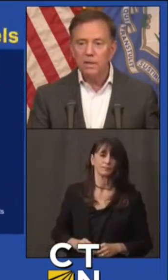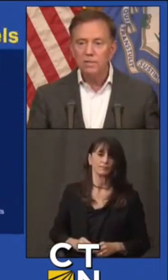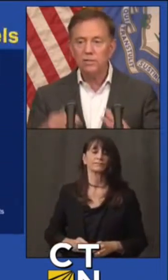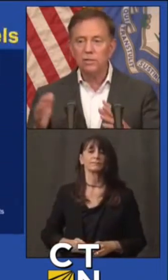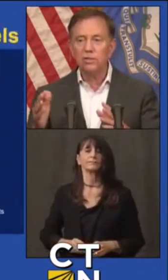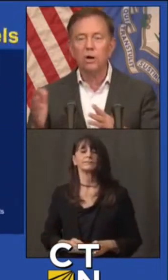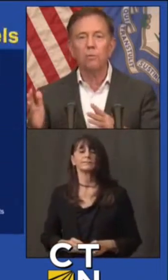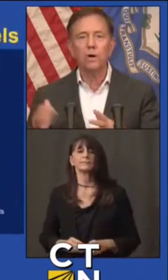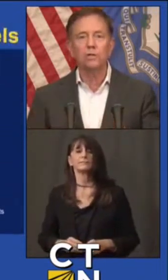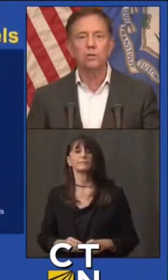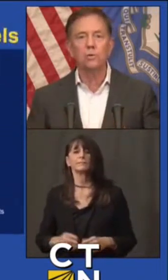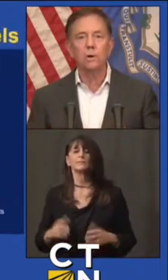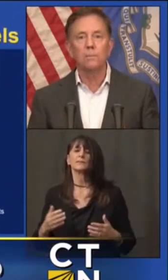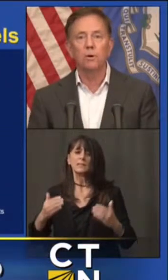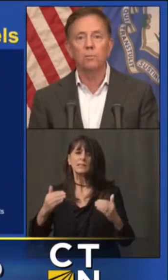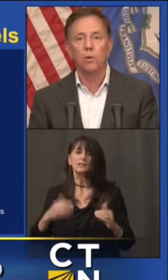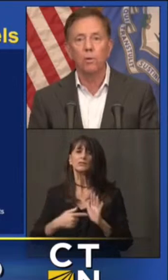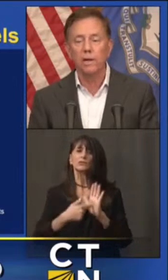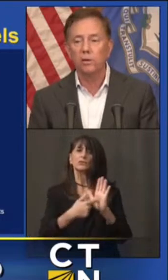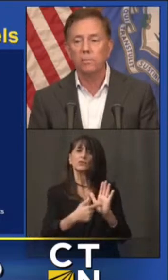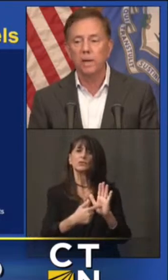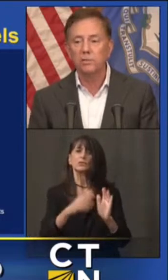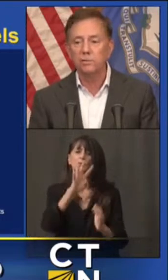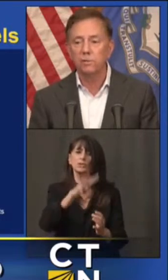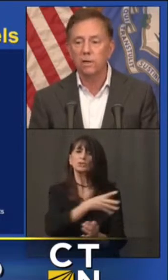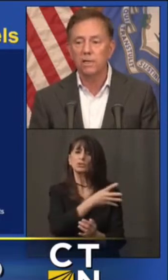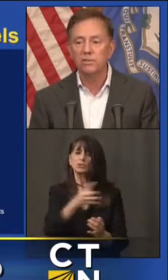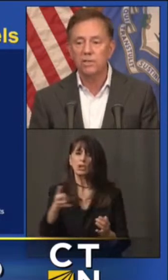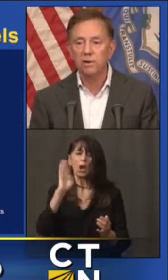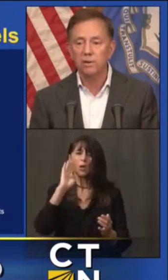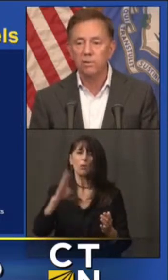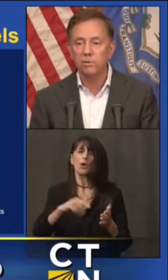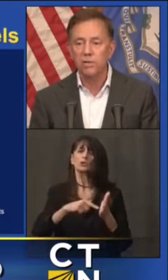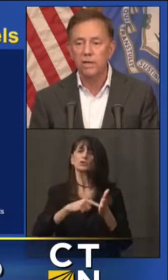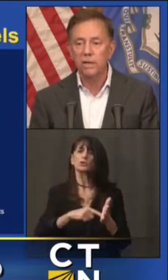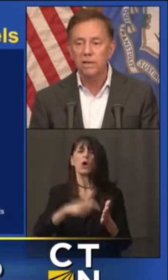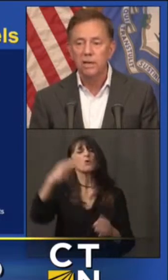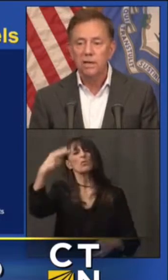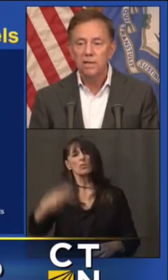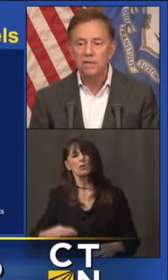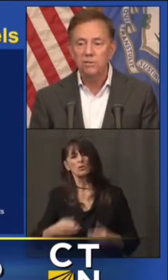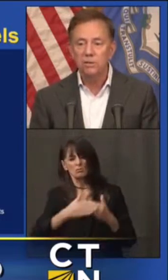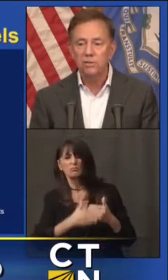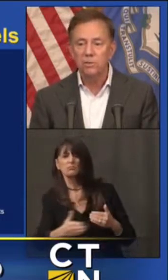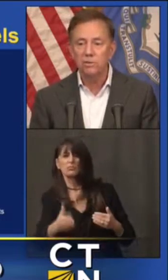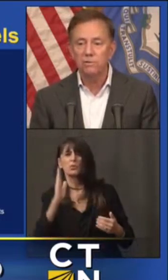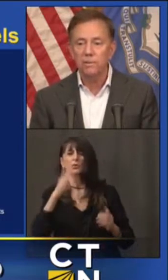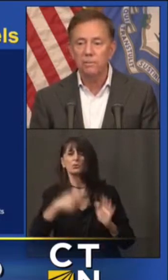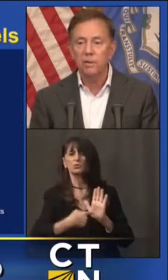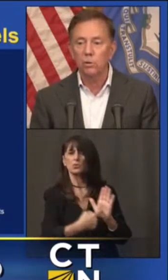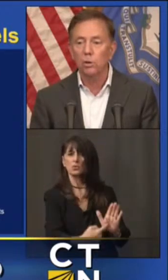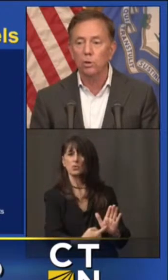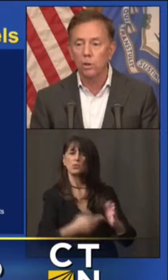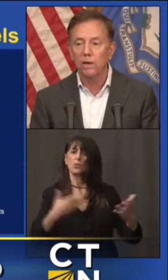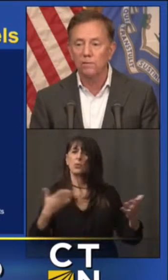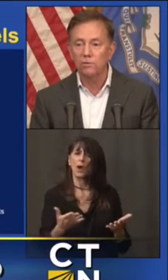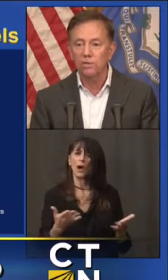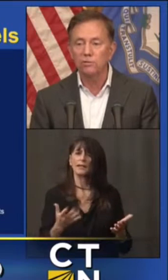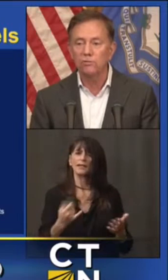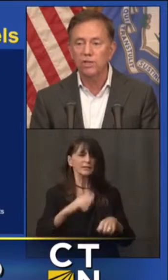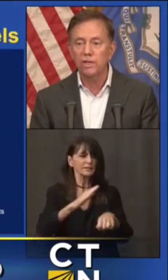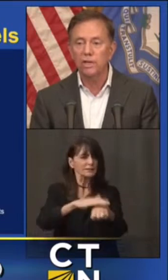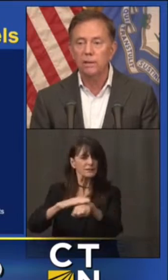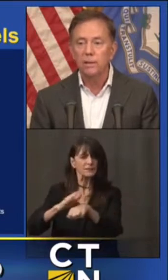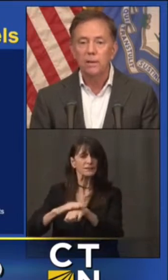This is a chart we're going to do on a more regular basis for you, at least every Thursday. These are sort of the alert levels that